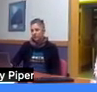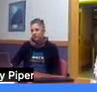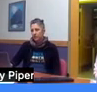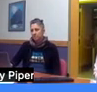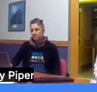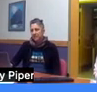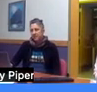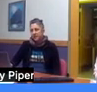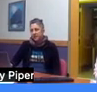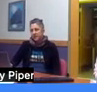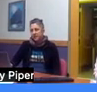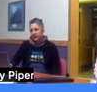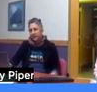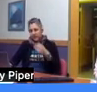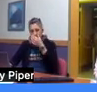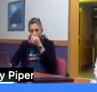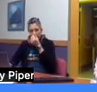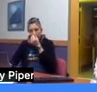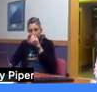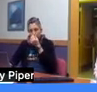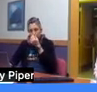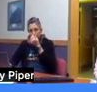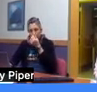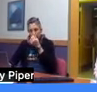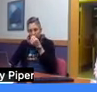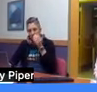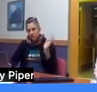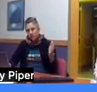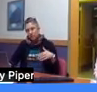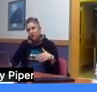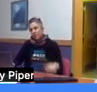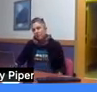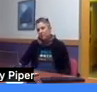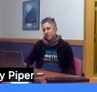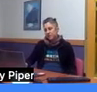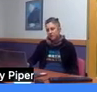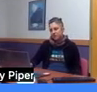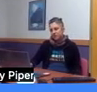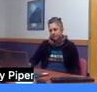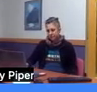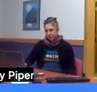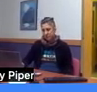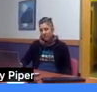their abortion appointment. So advocates are accompanying